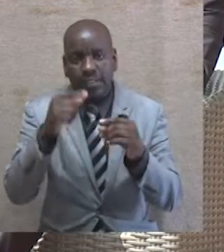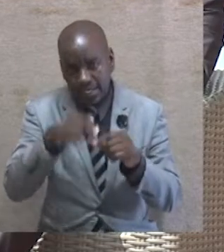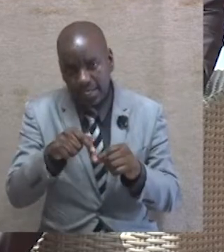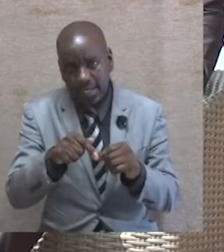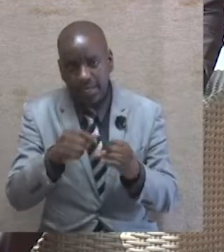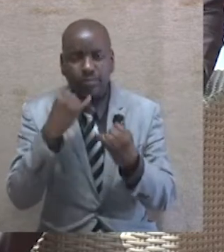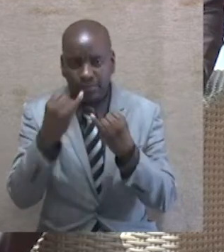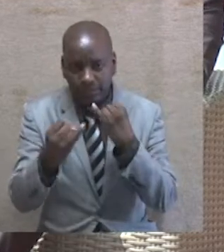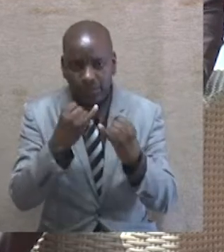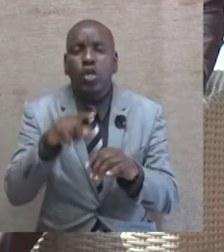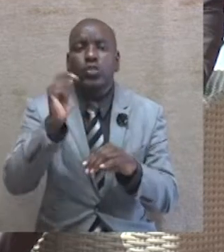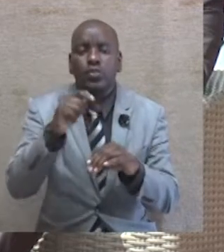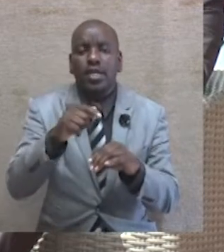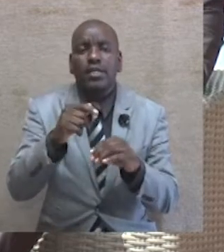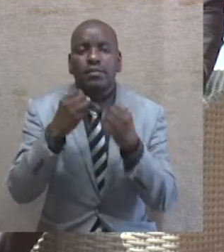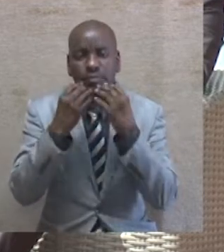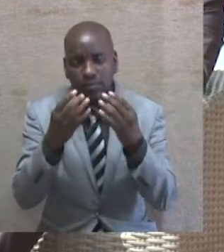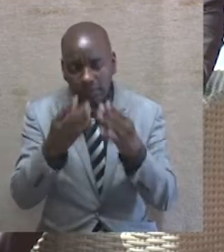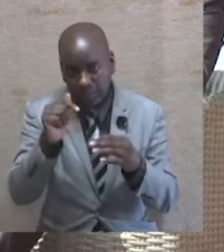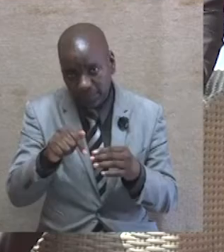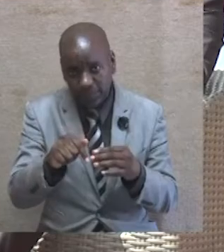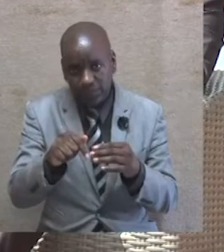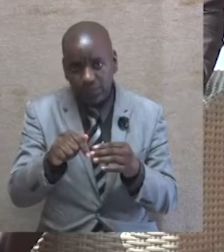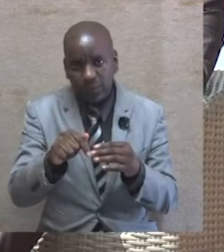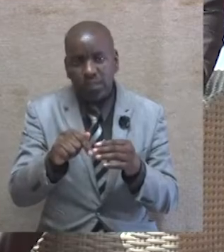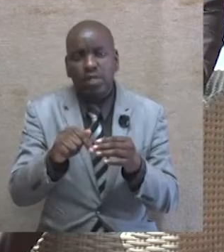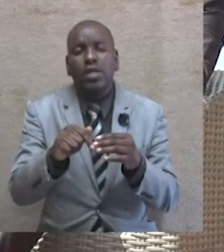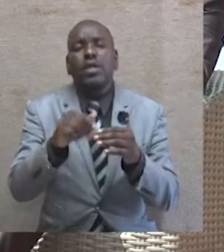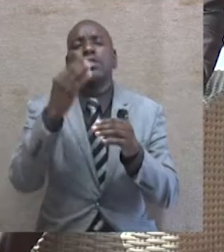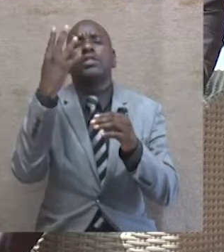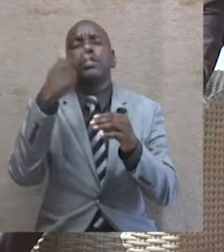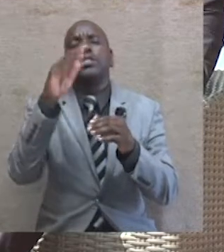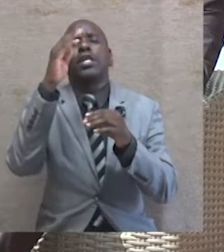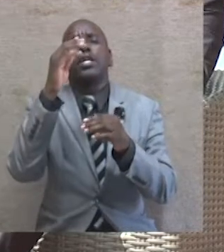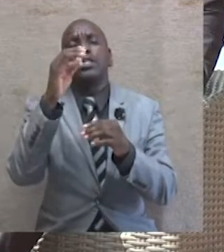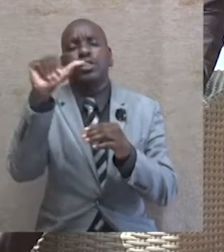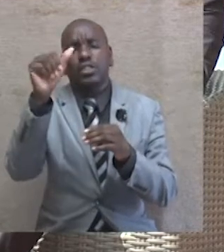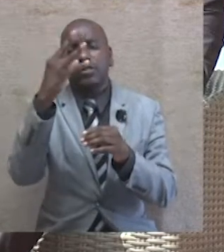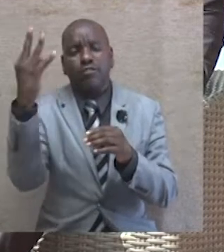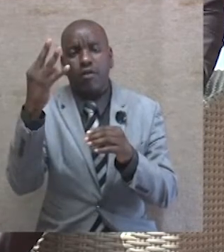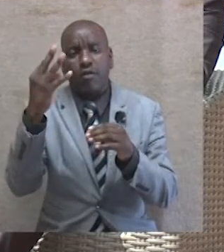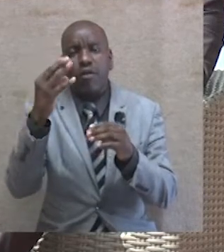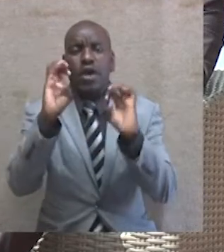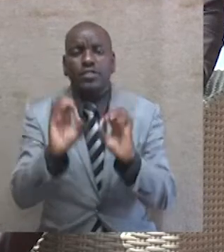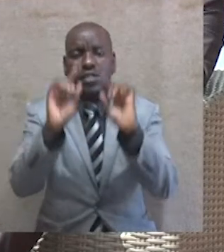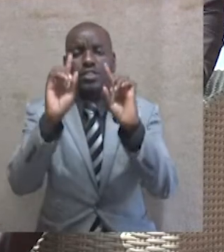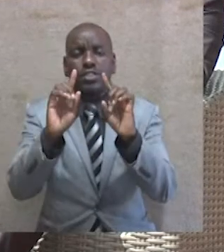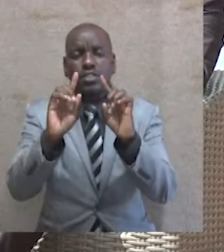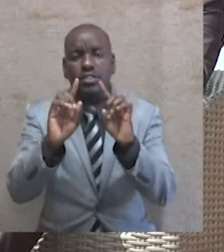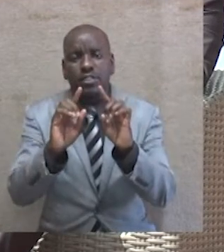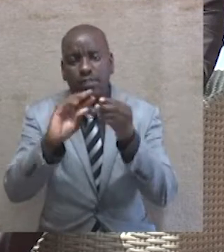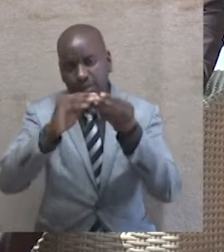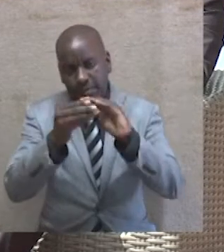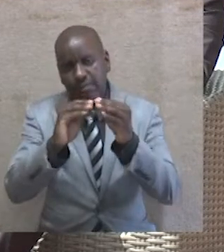Lizio, and I'm your host. Today we are talking about Section 64 of the Education Amendment